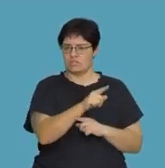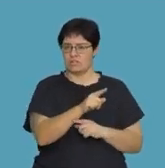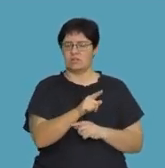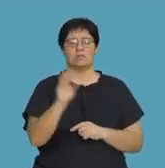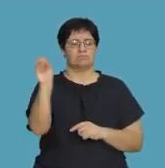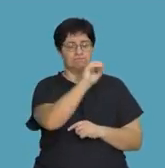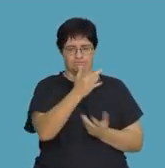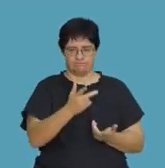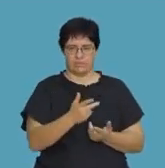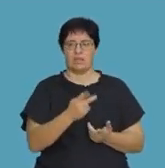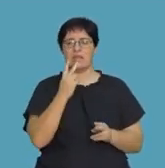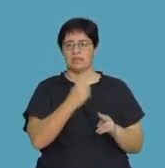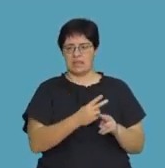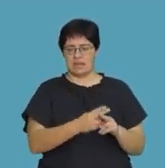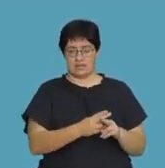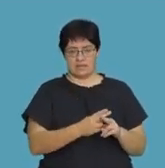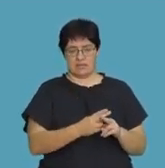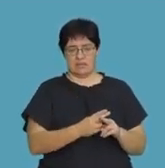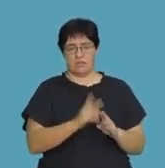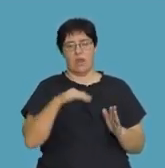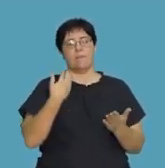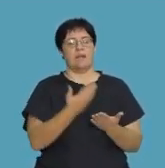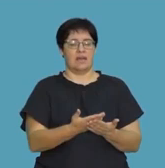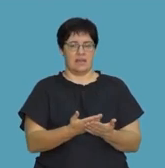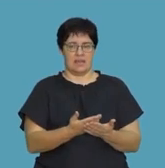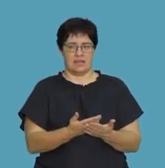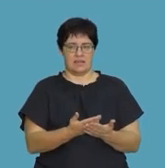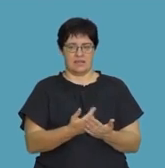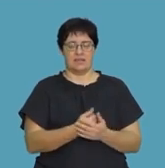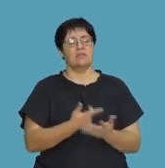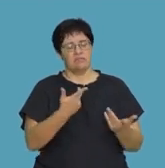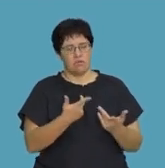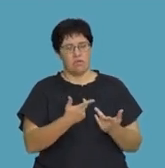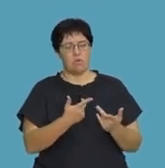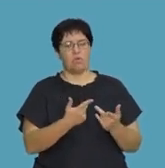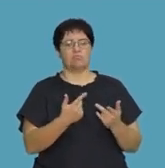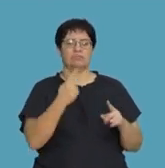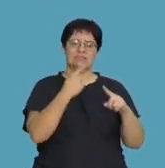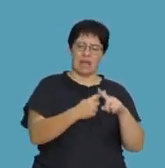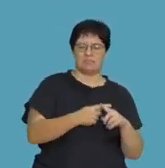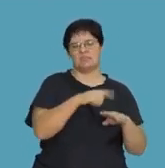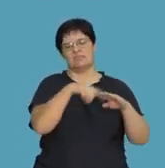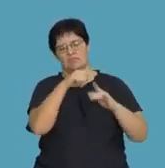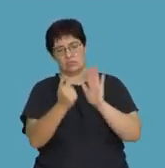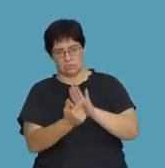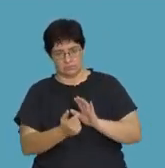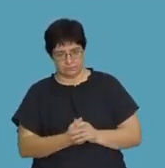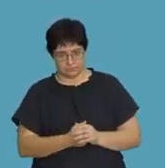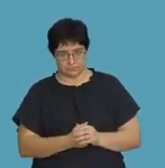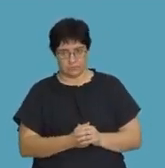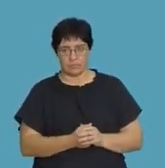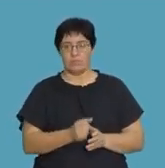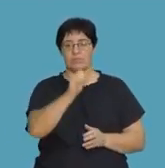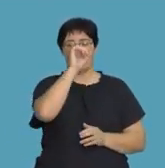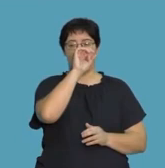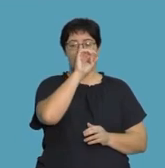distribute the exponents and then apply the multiplication and division laws. So this becomes 3